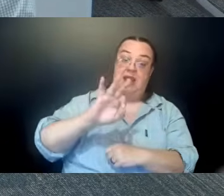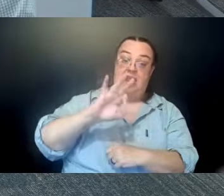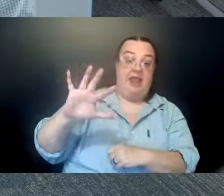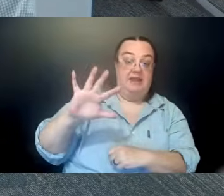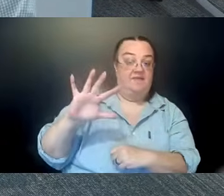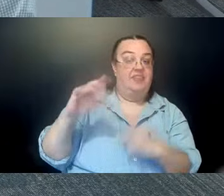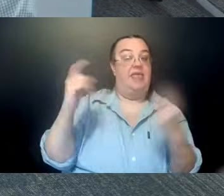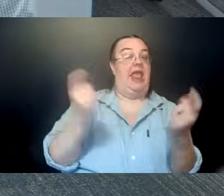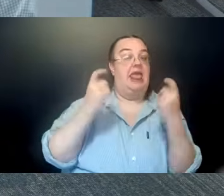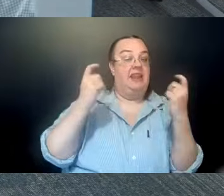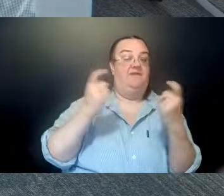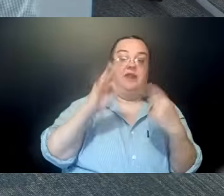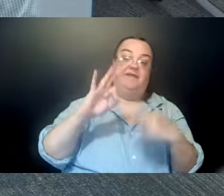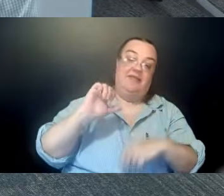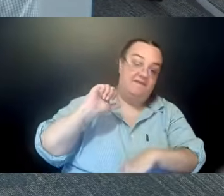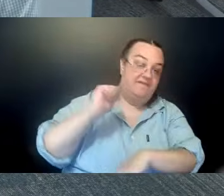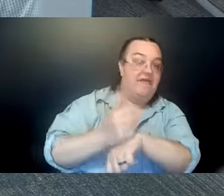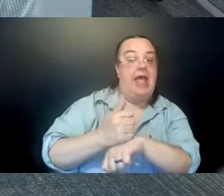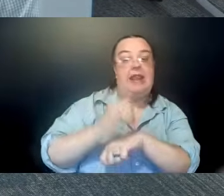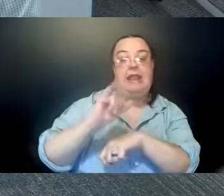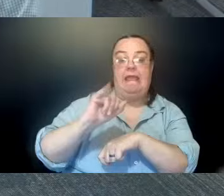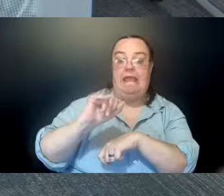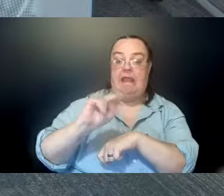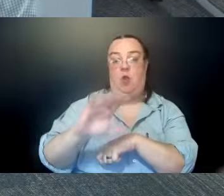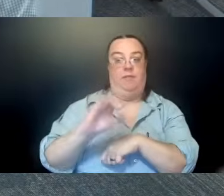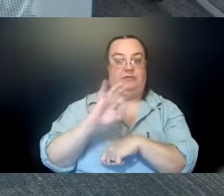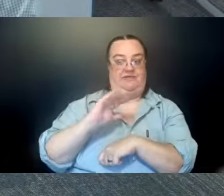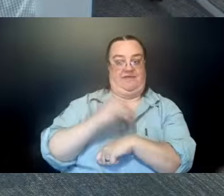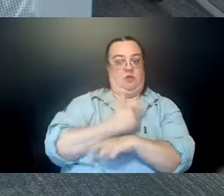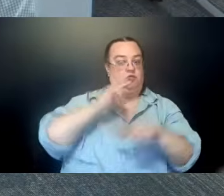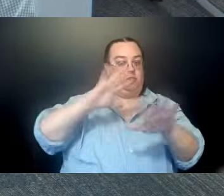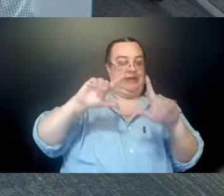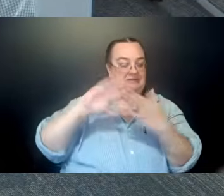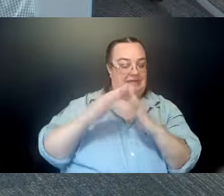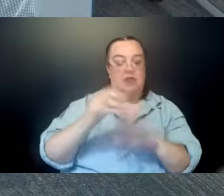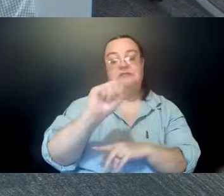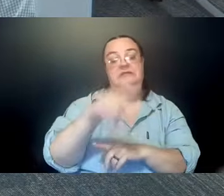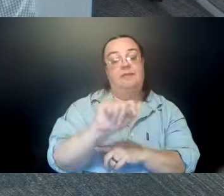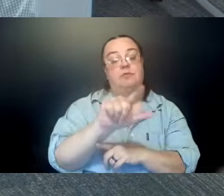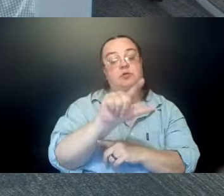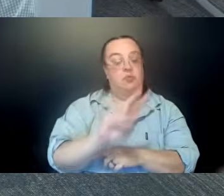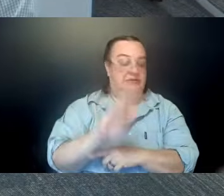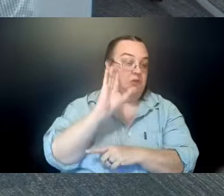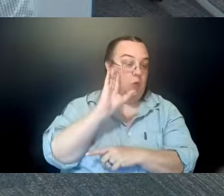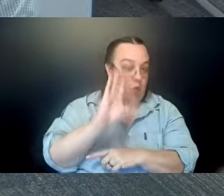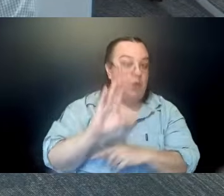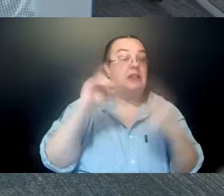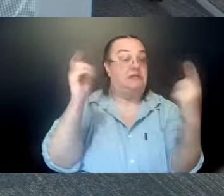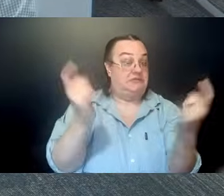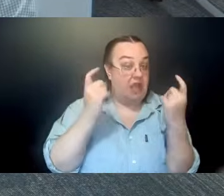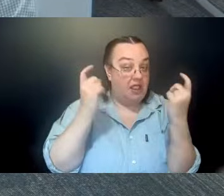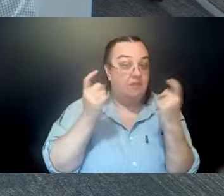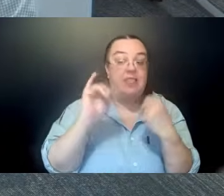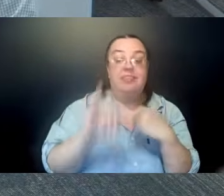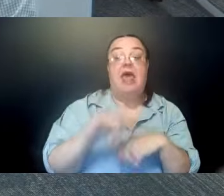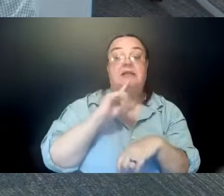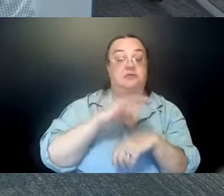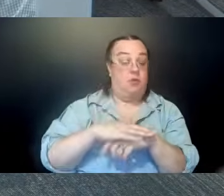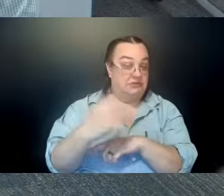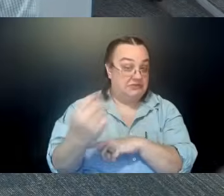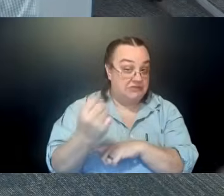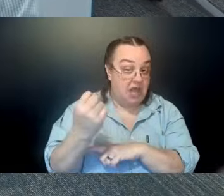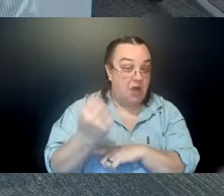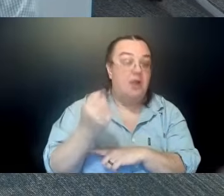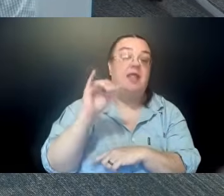of the founding incorporation of our great town. September 26th, we'll be celebrating it. That's Saturday. This